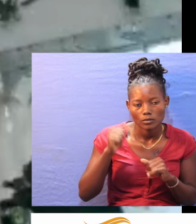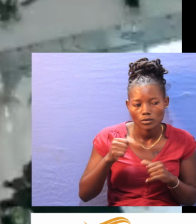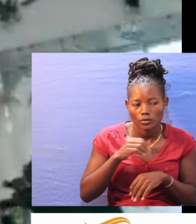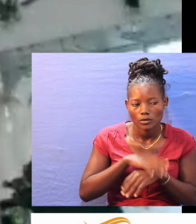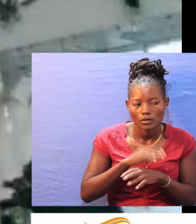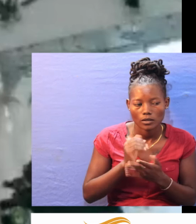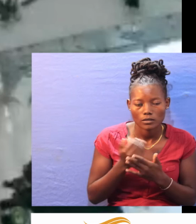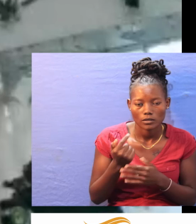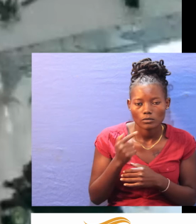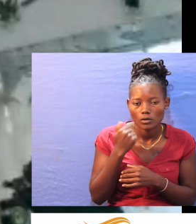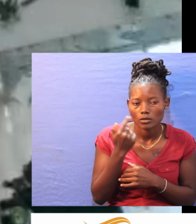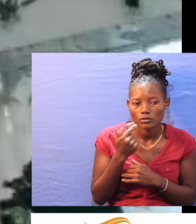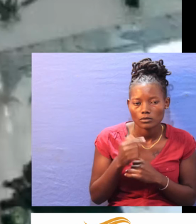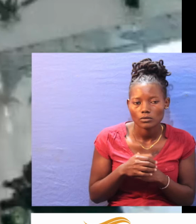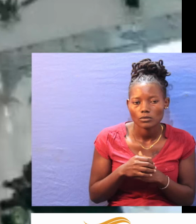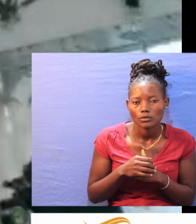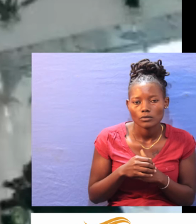who's